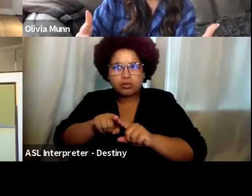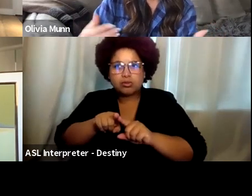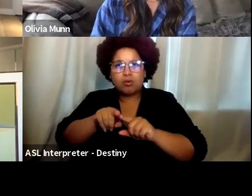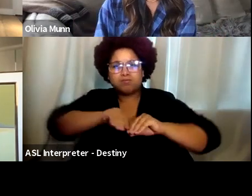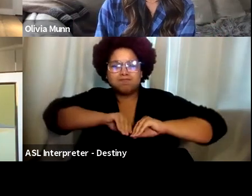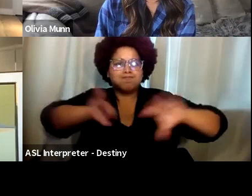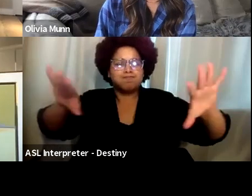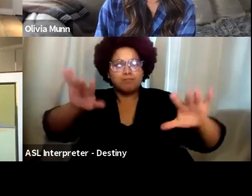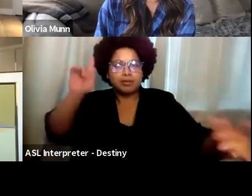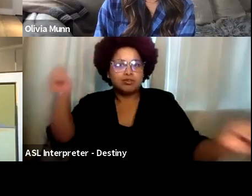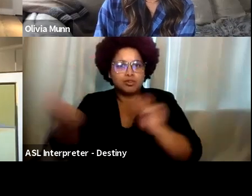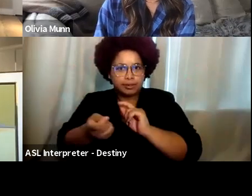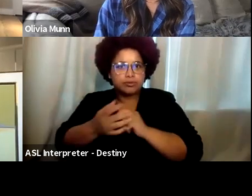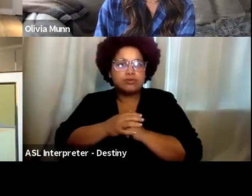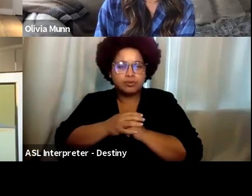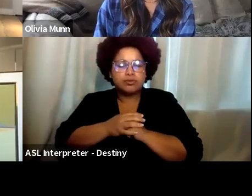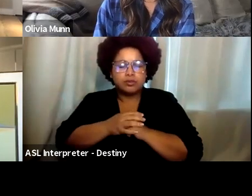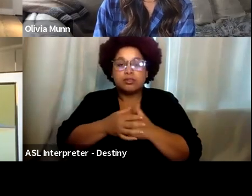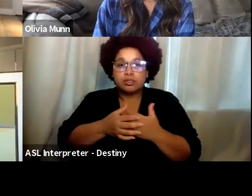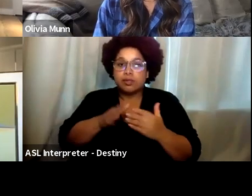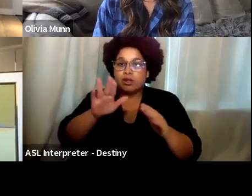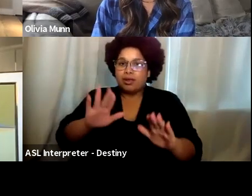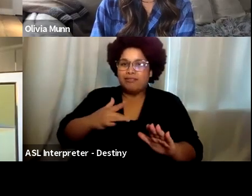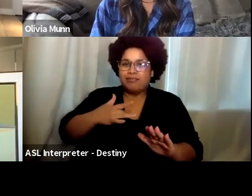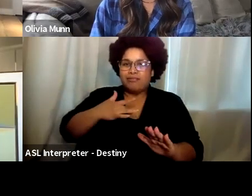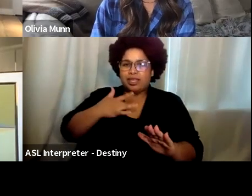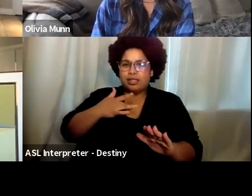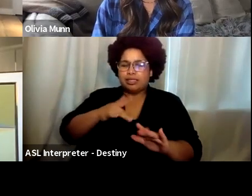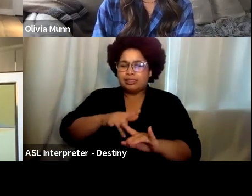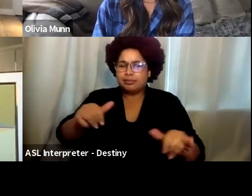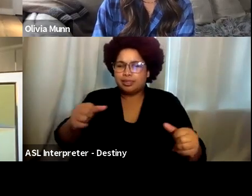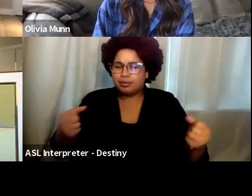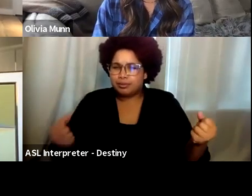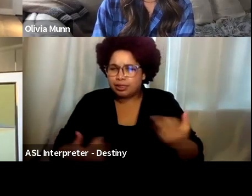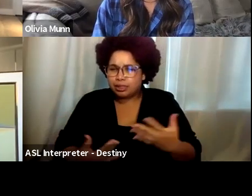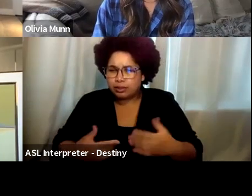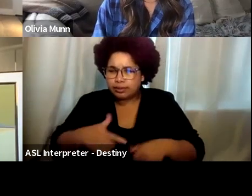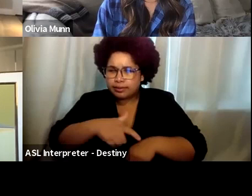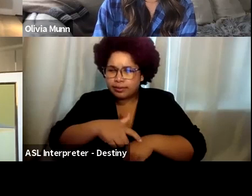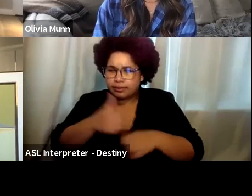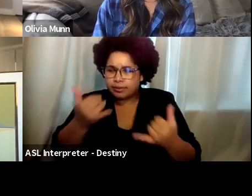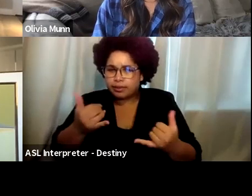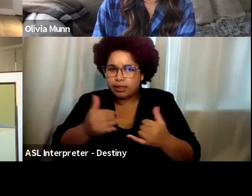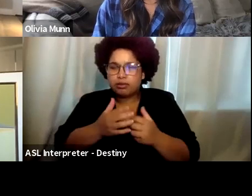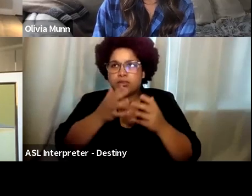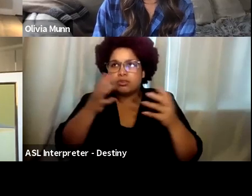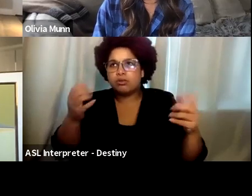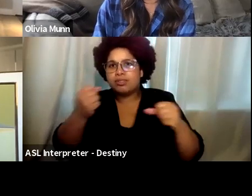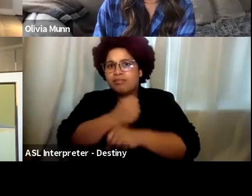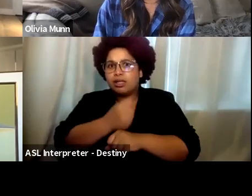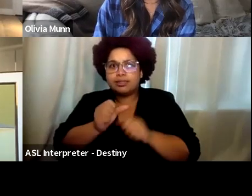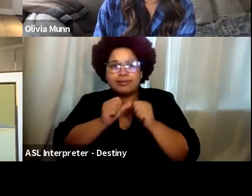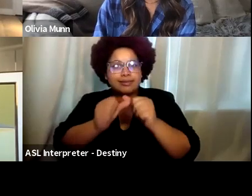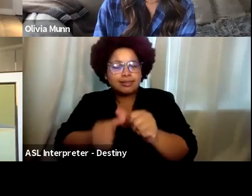change? And that has been a really great feeling, even though it's a very scary time right now. And there's so much violence that's still happening